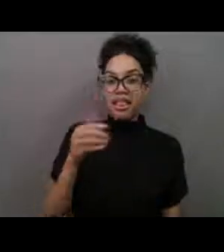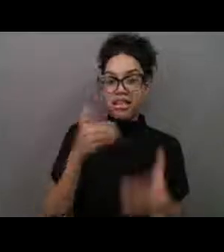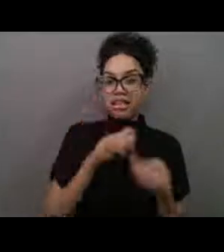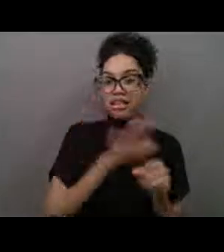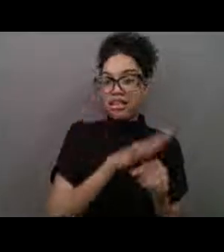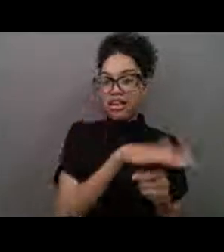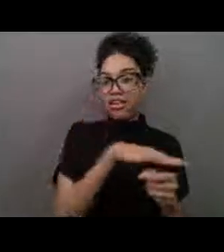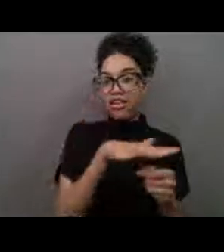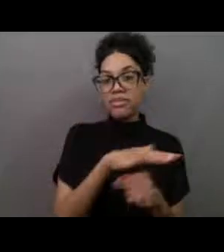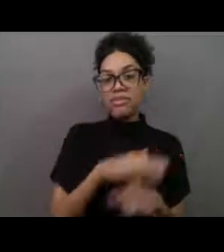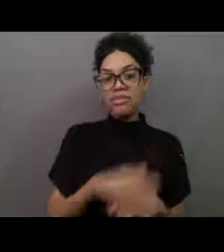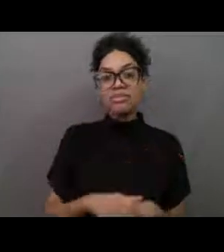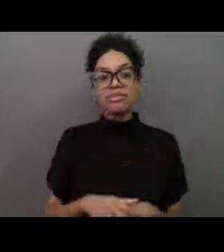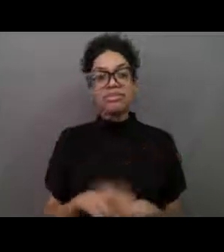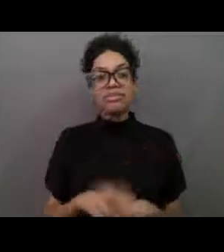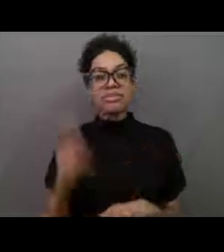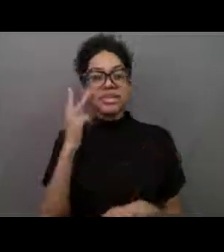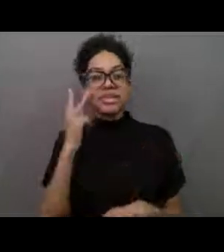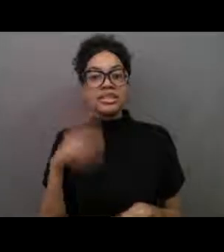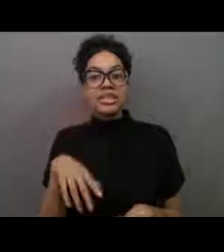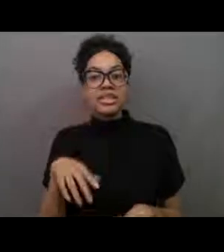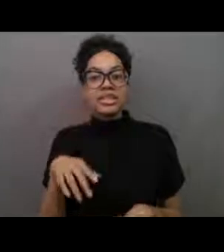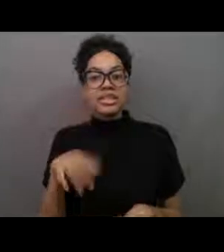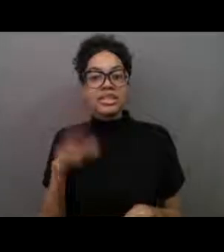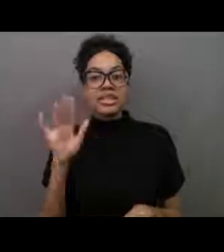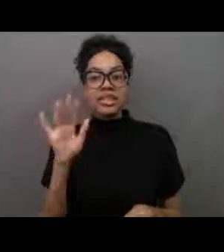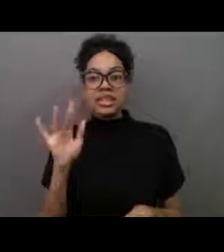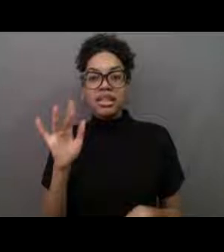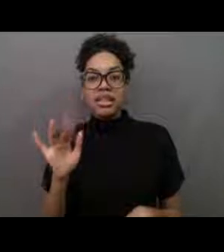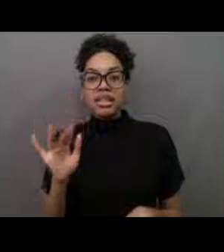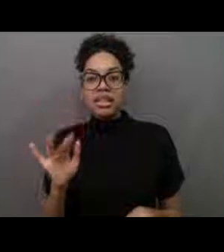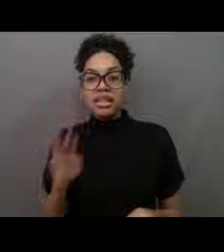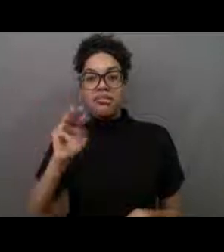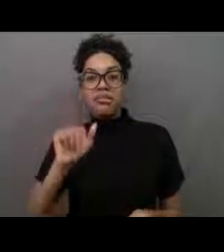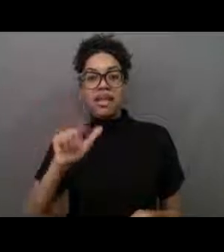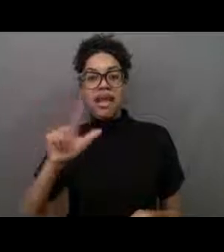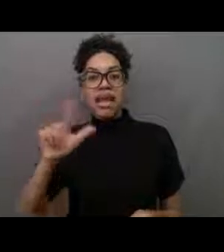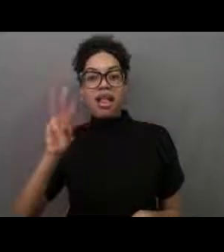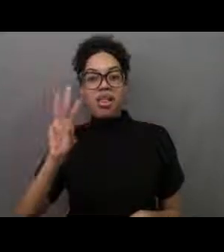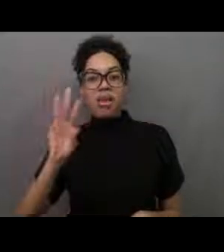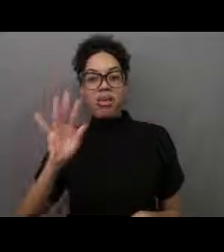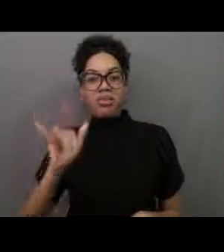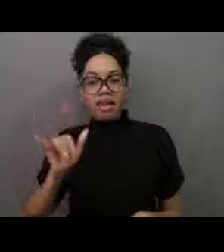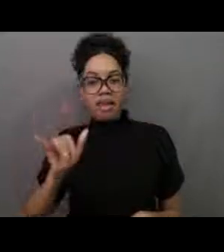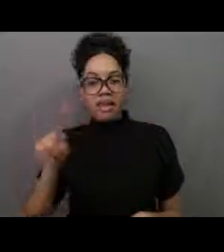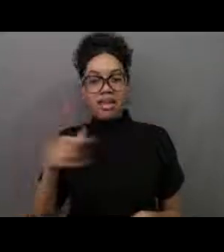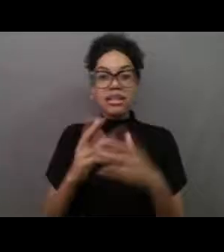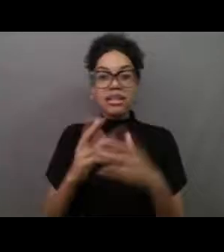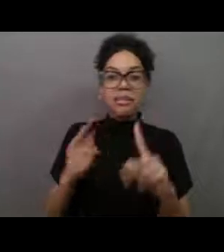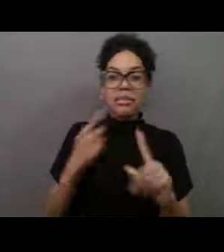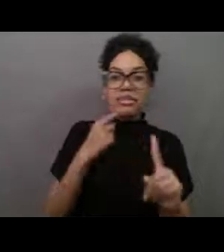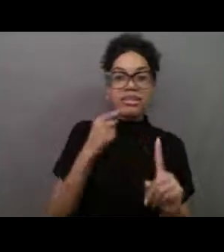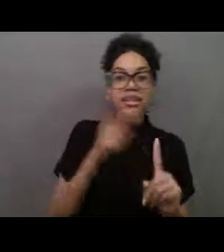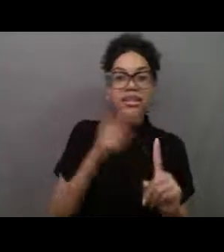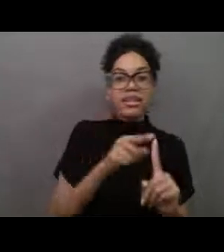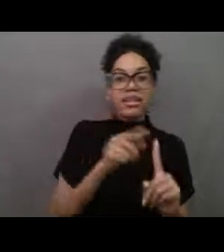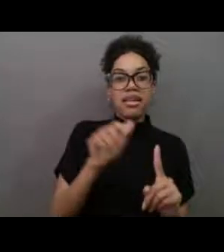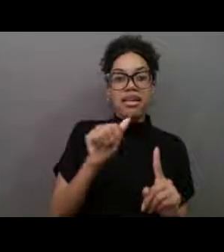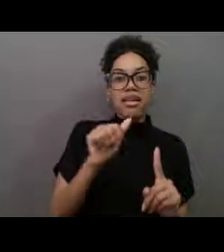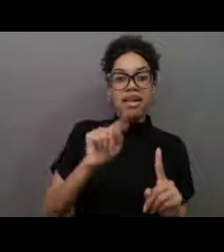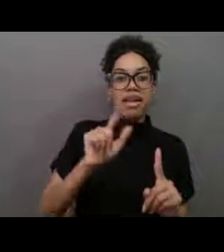Mallows Bay. So we've got, let's see, I'm gonna see, oh, we have a bunch of people say the Olympic Coast. Katya and Steve and Eve and